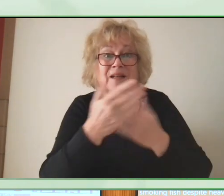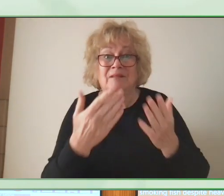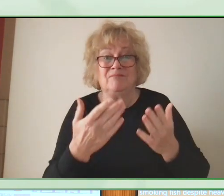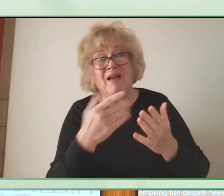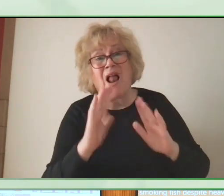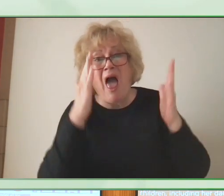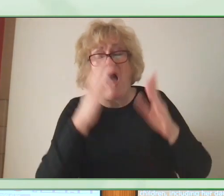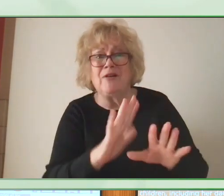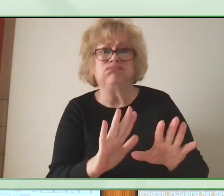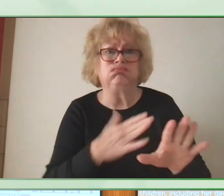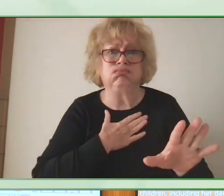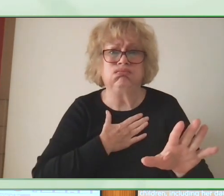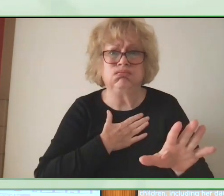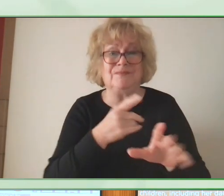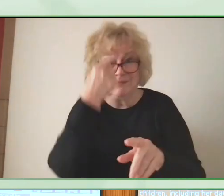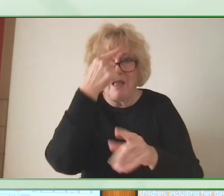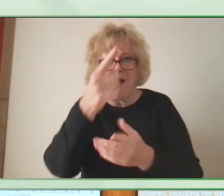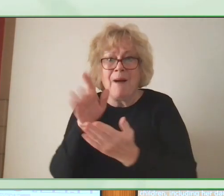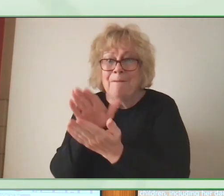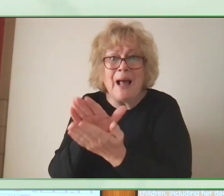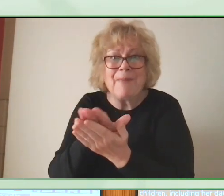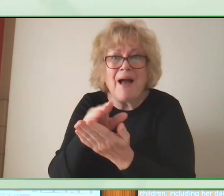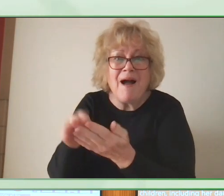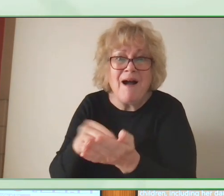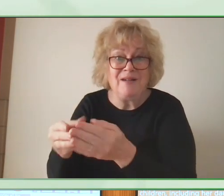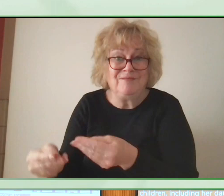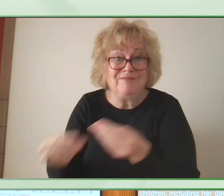begged alongside her, are enrolled in school.